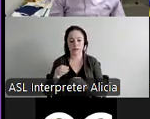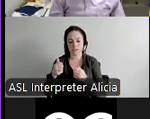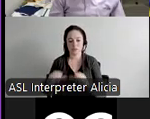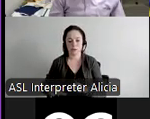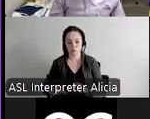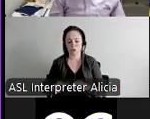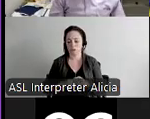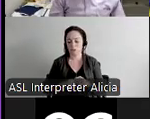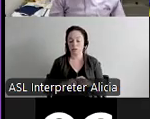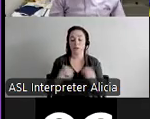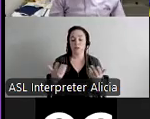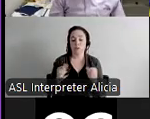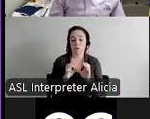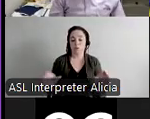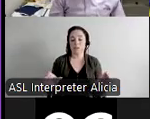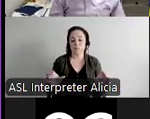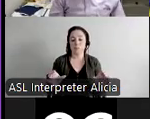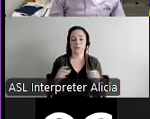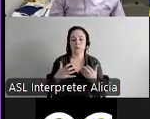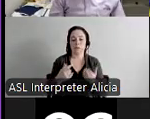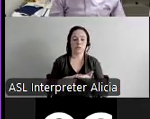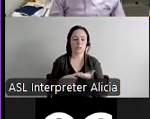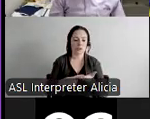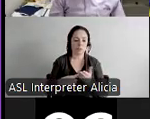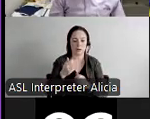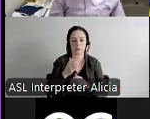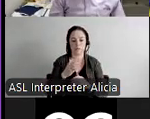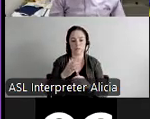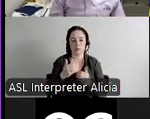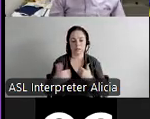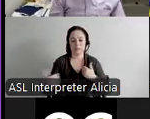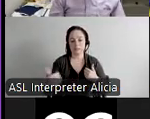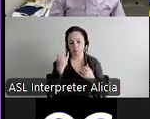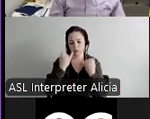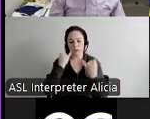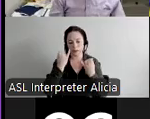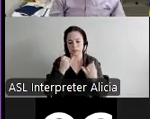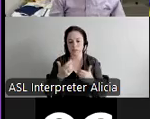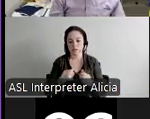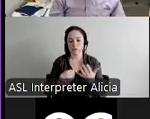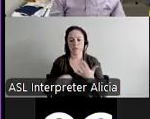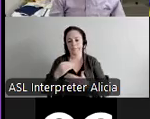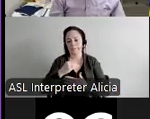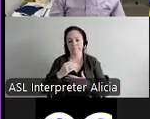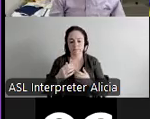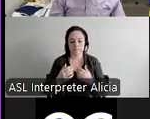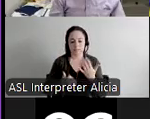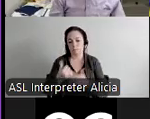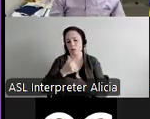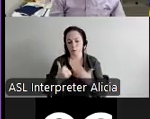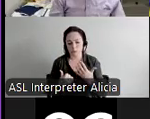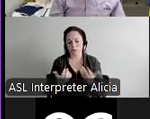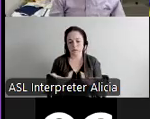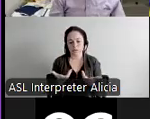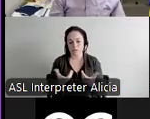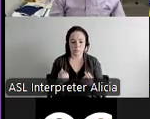is, it's easiest to talk about those project ideas. So we get an idea of what we really want to prioritize for spending, and that kind of